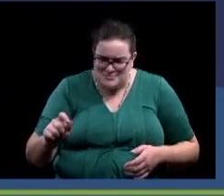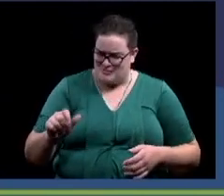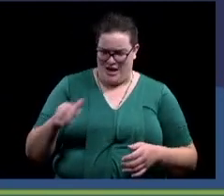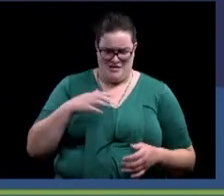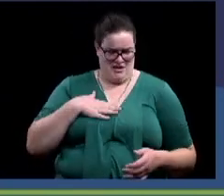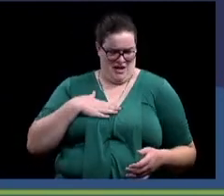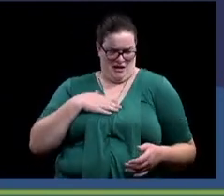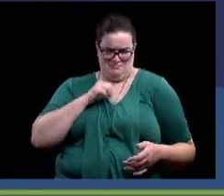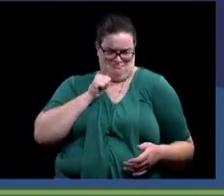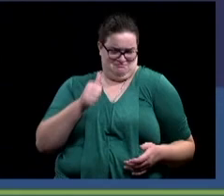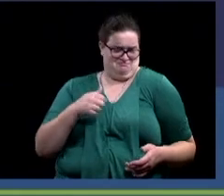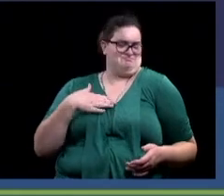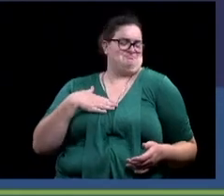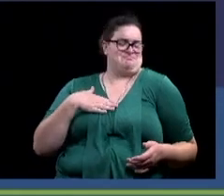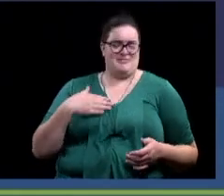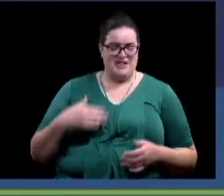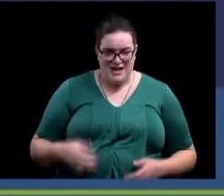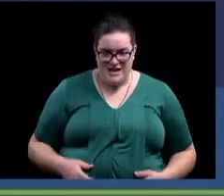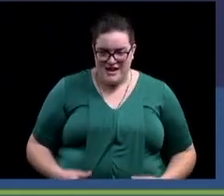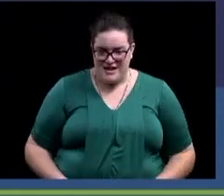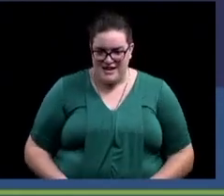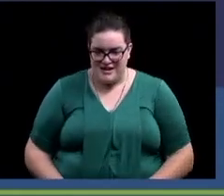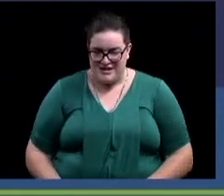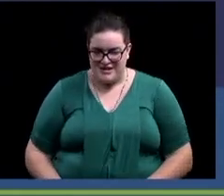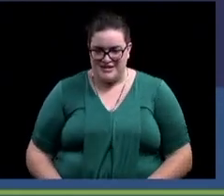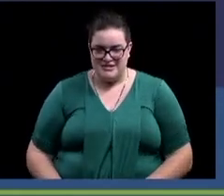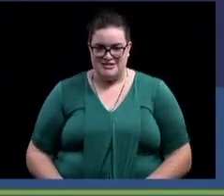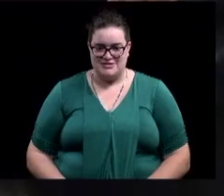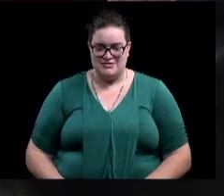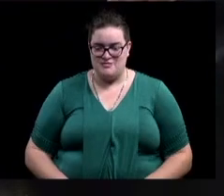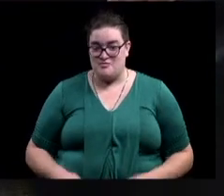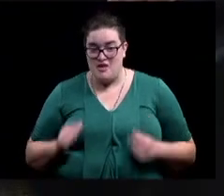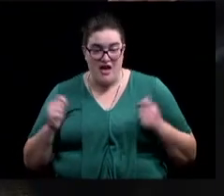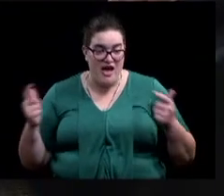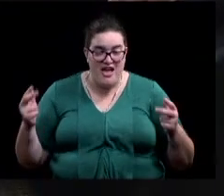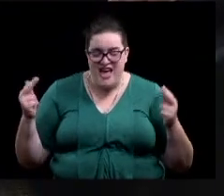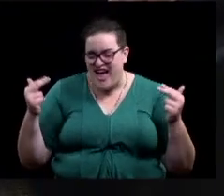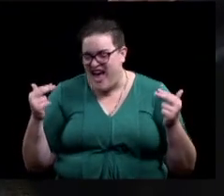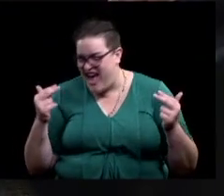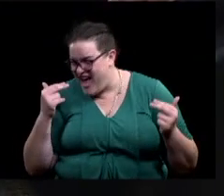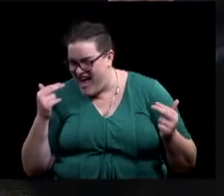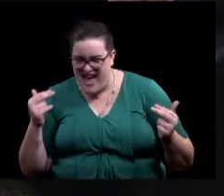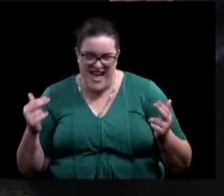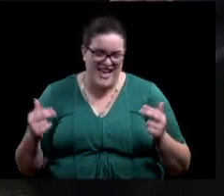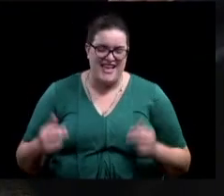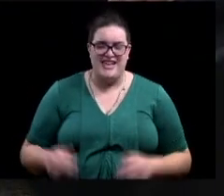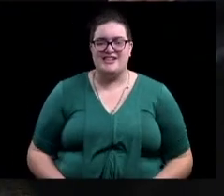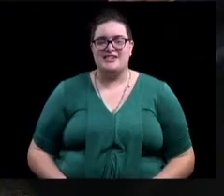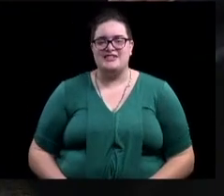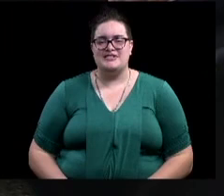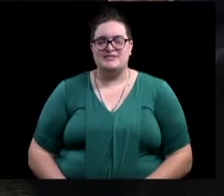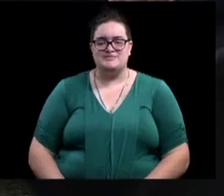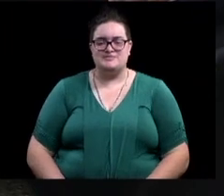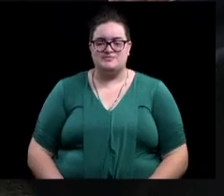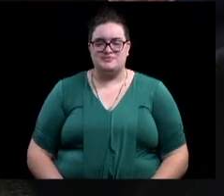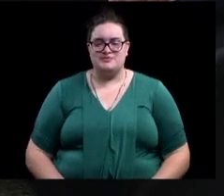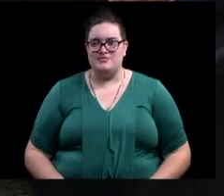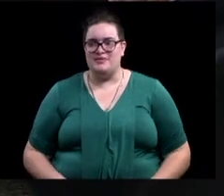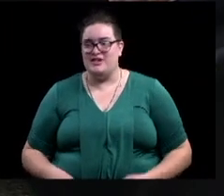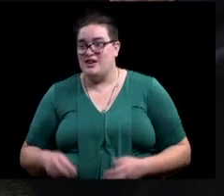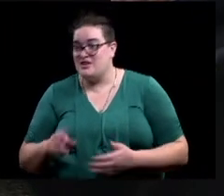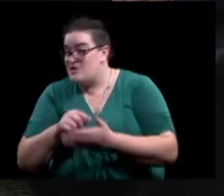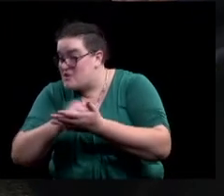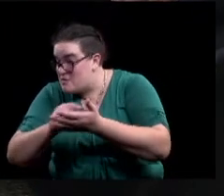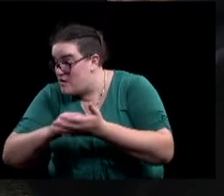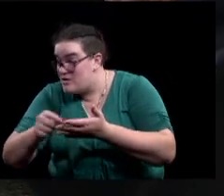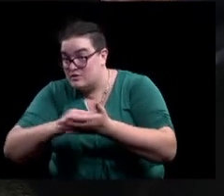I don't know. But Esmeralda, if you're taking minutes, I'll do a correction and say I said Instagram and not Snapchat, but